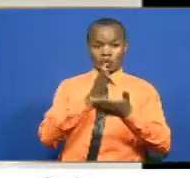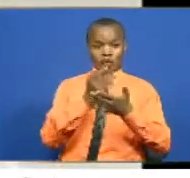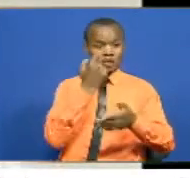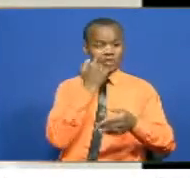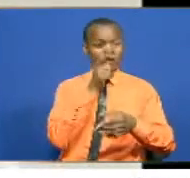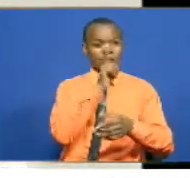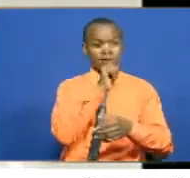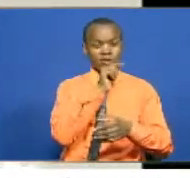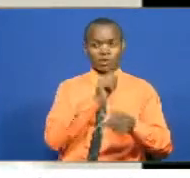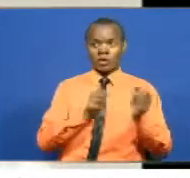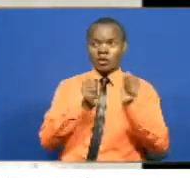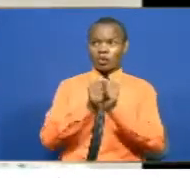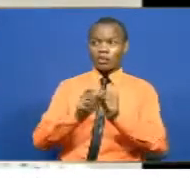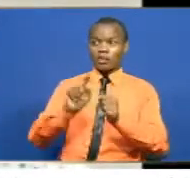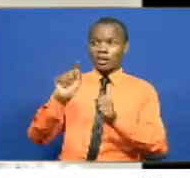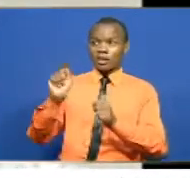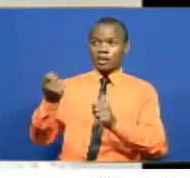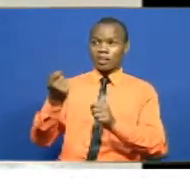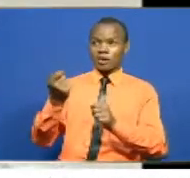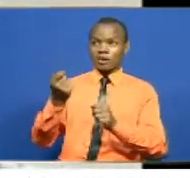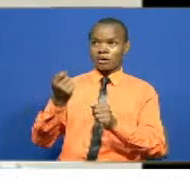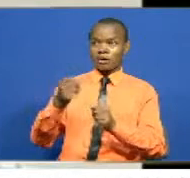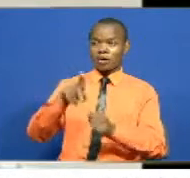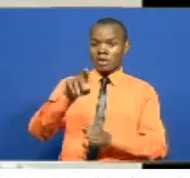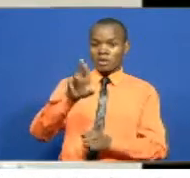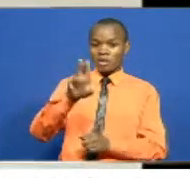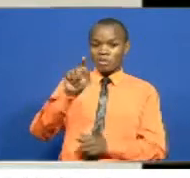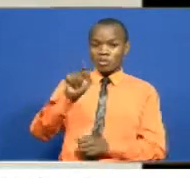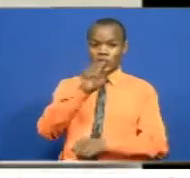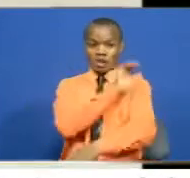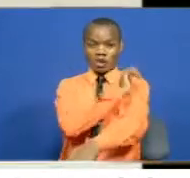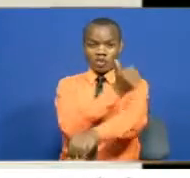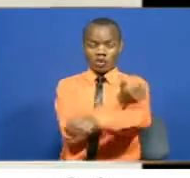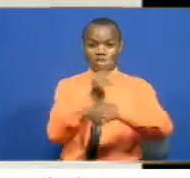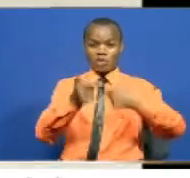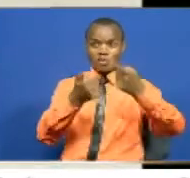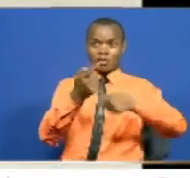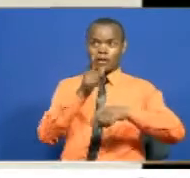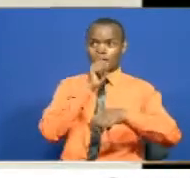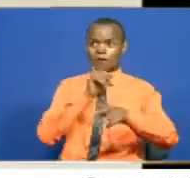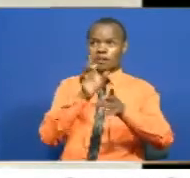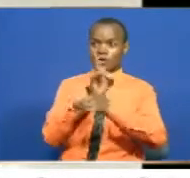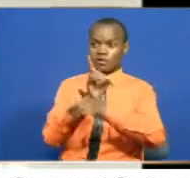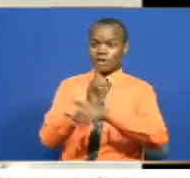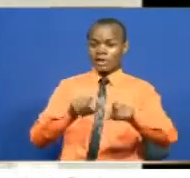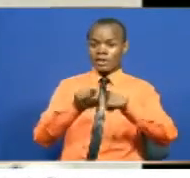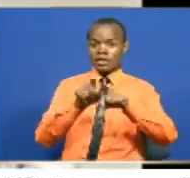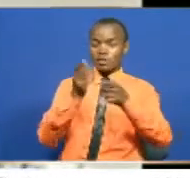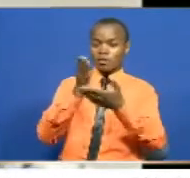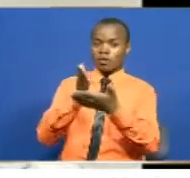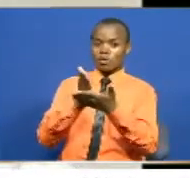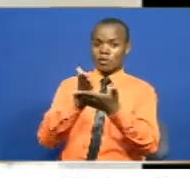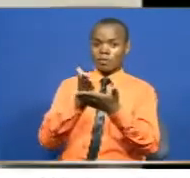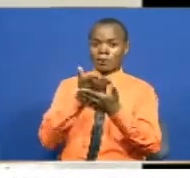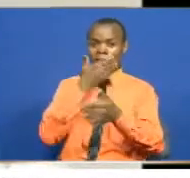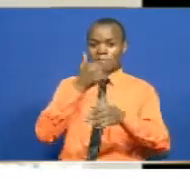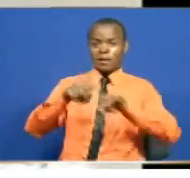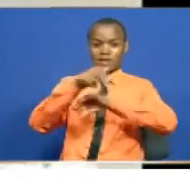Port Authority. If you remember, Kenya Port Authority won Ferroviario de Maputo. And Ferroviario de Maputo is the base of the national